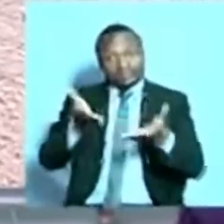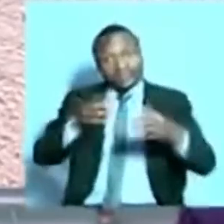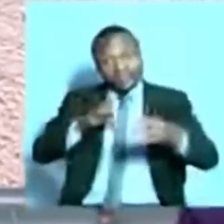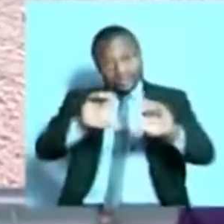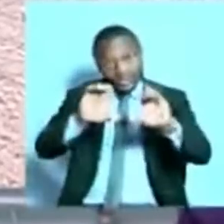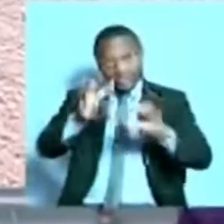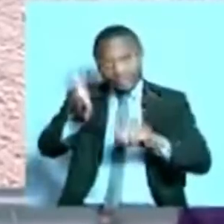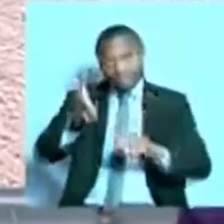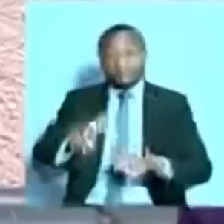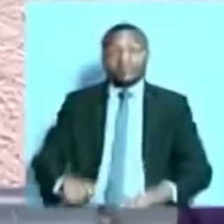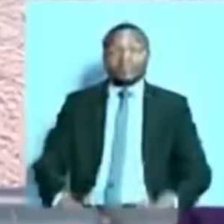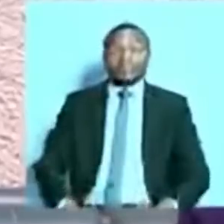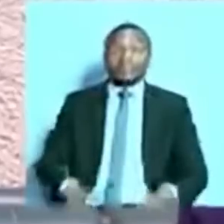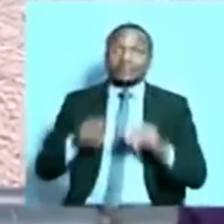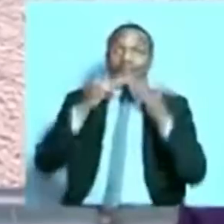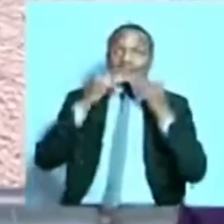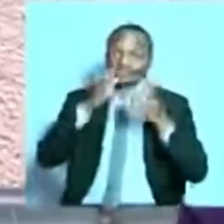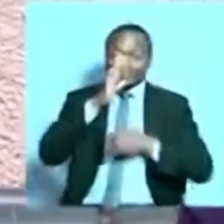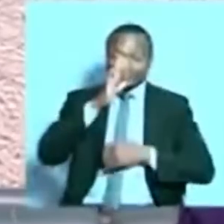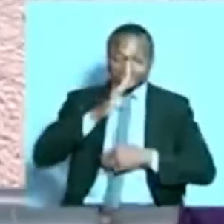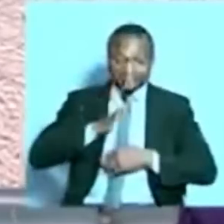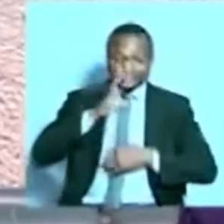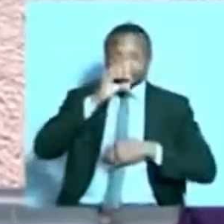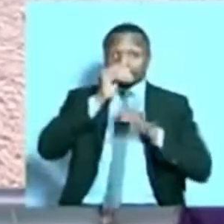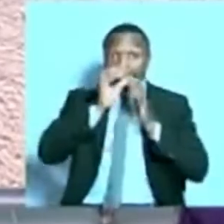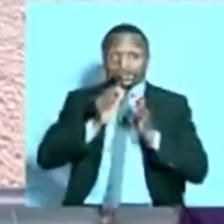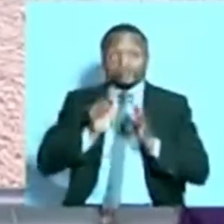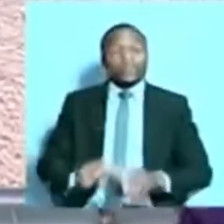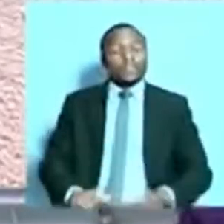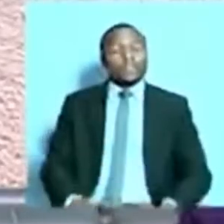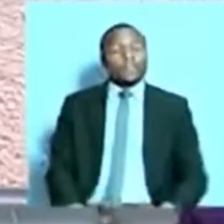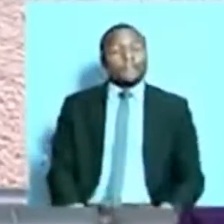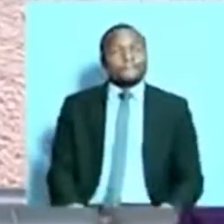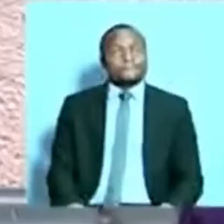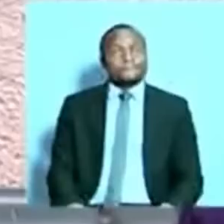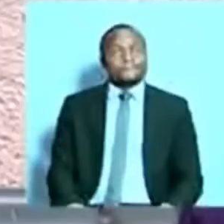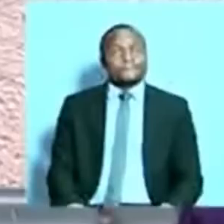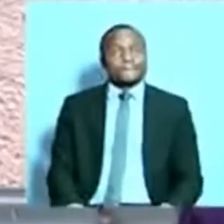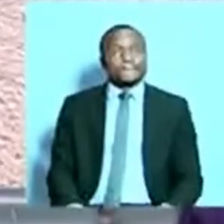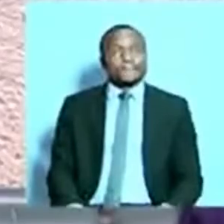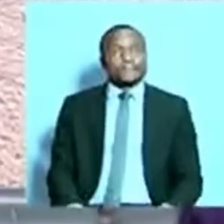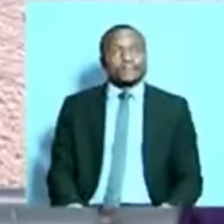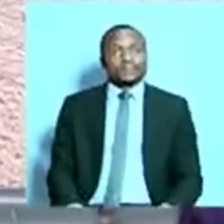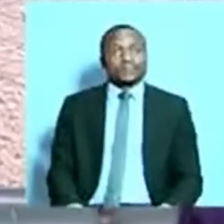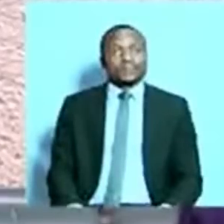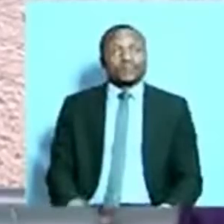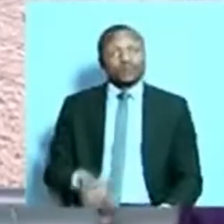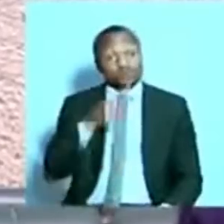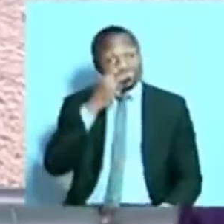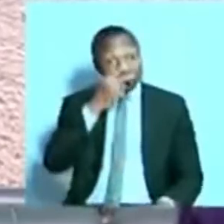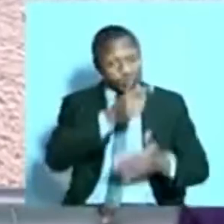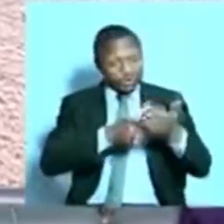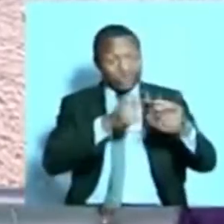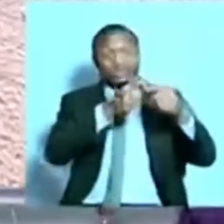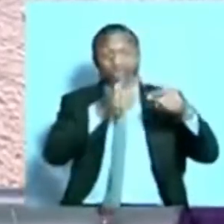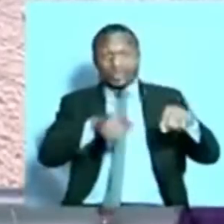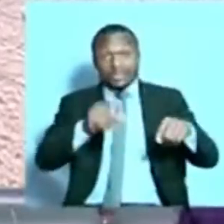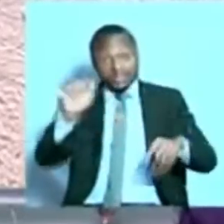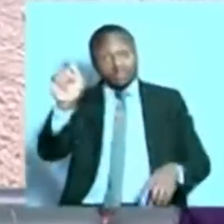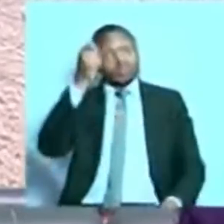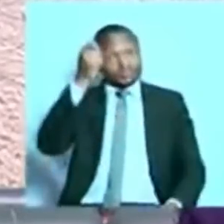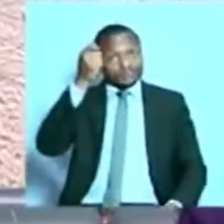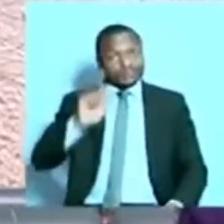Thank you, Madam Speaker. Madam Speaker, We have seen what is happening in